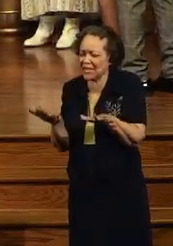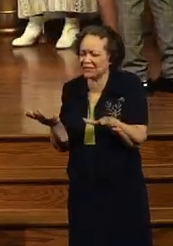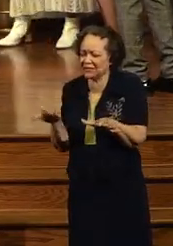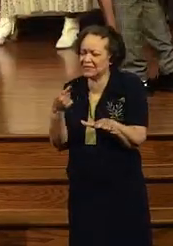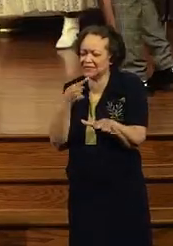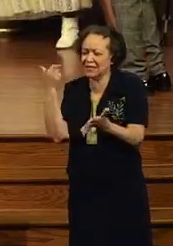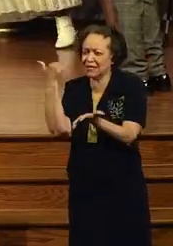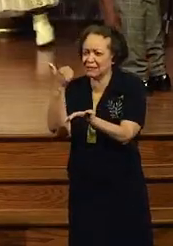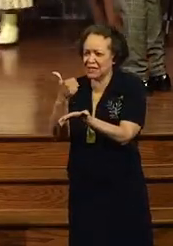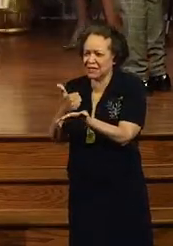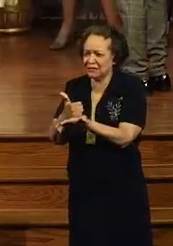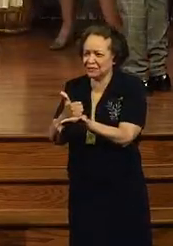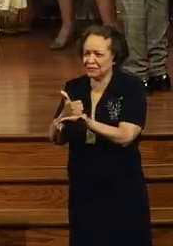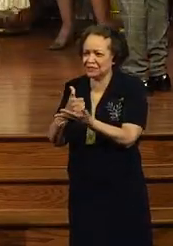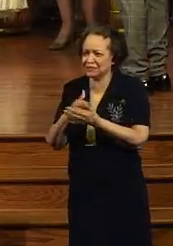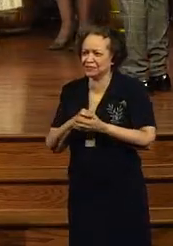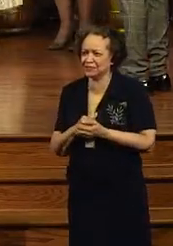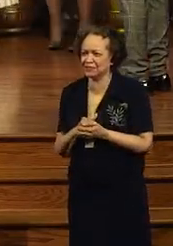amen.